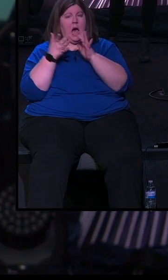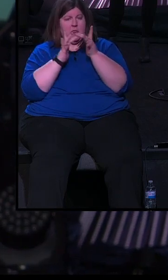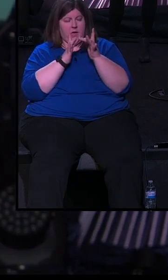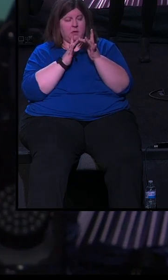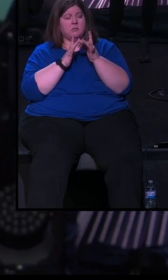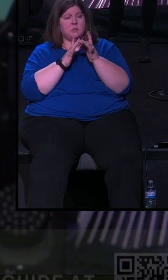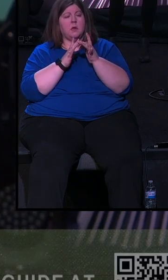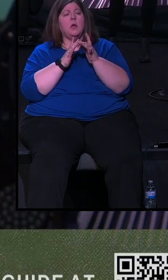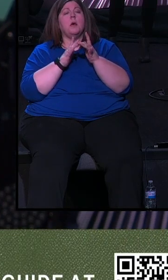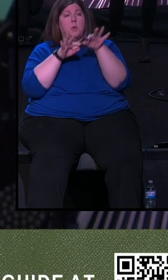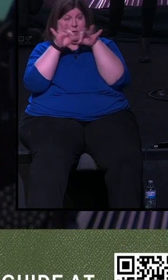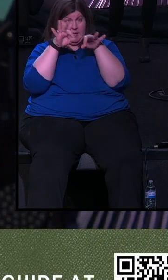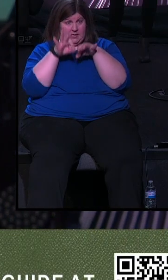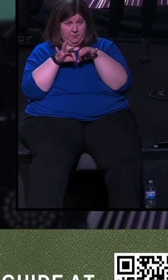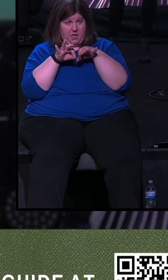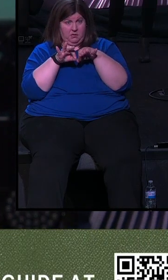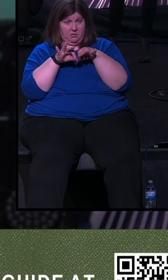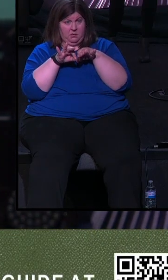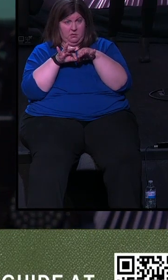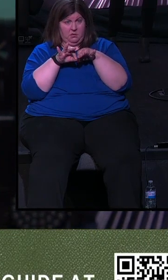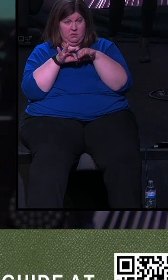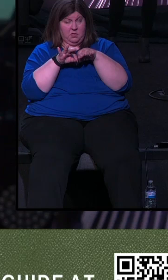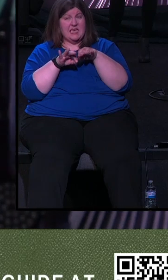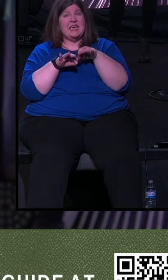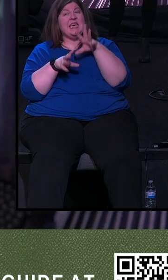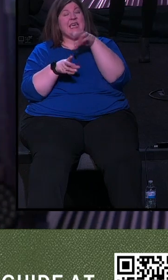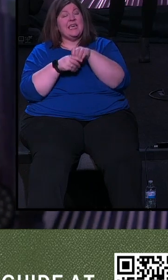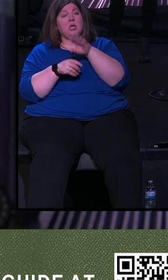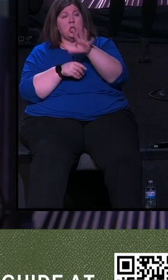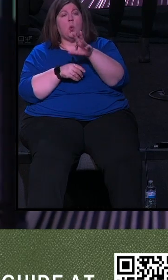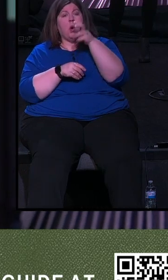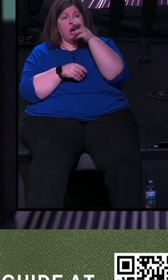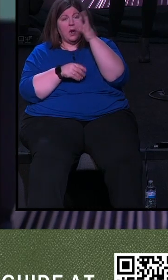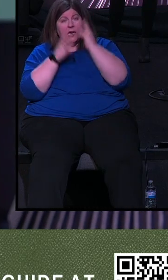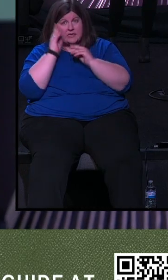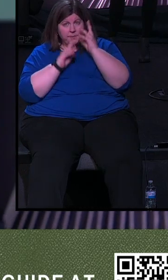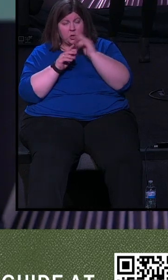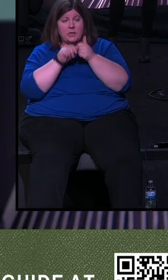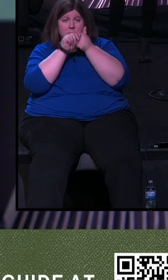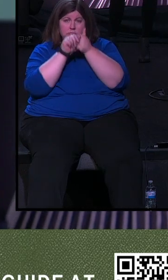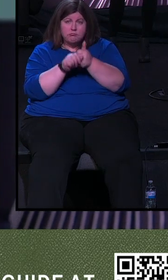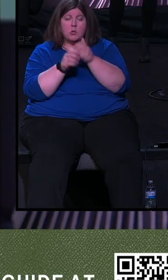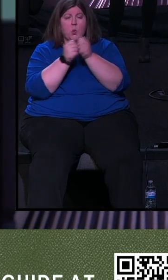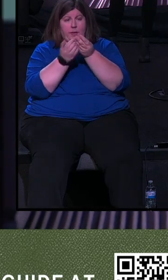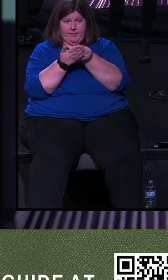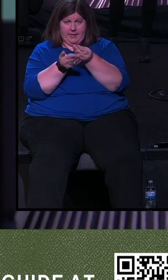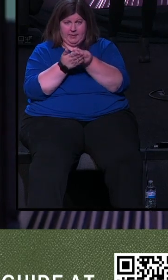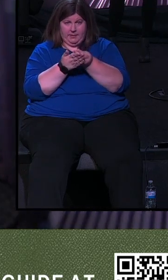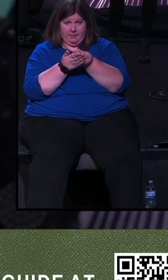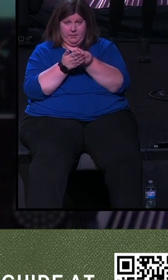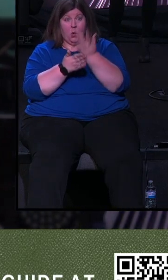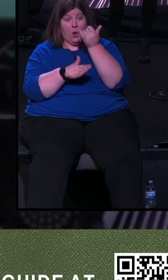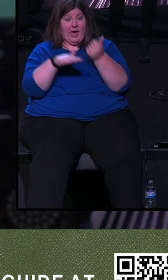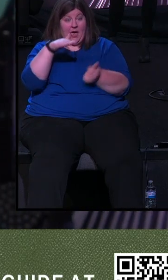What this outlines is where you might be in a discipleship journey with money. And the reason we put it under